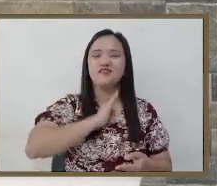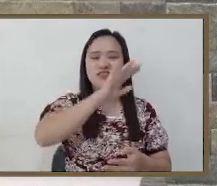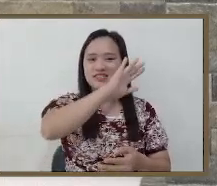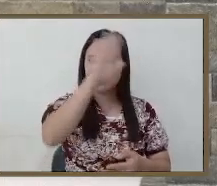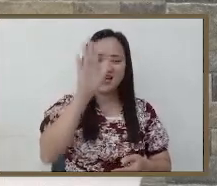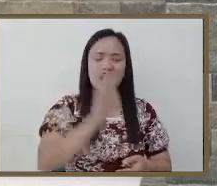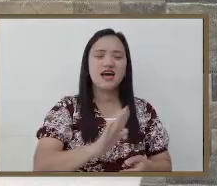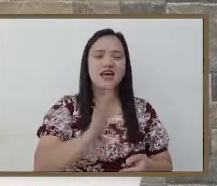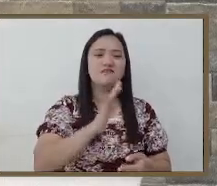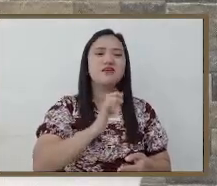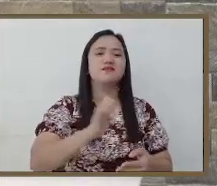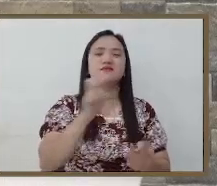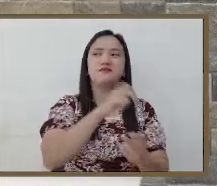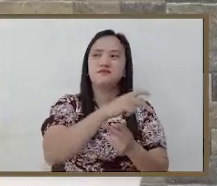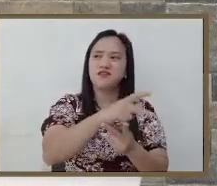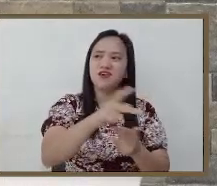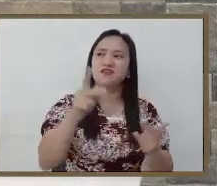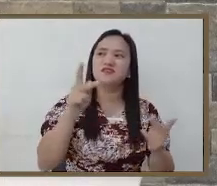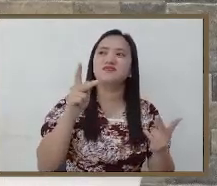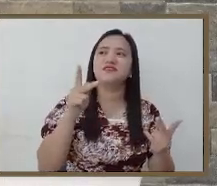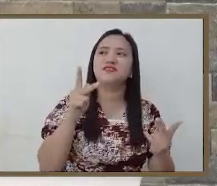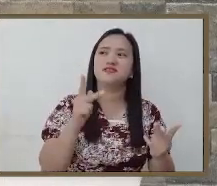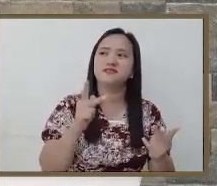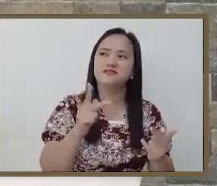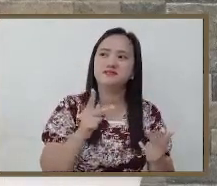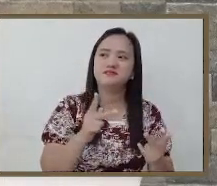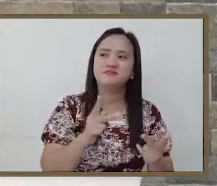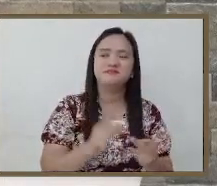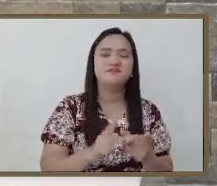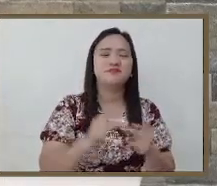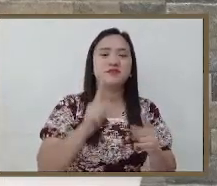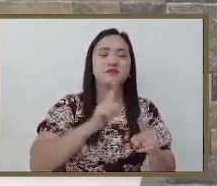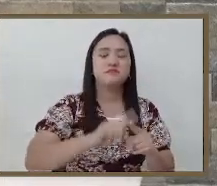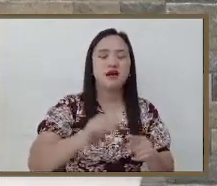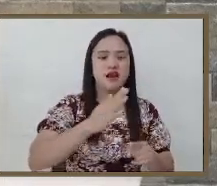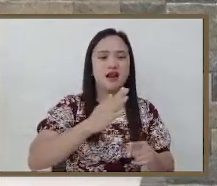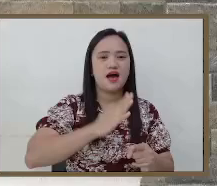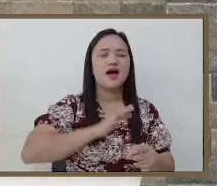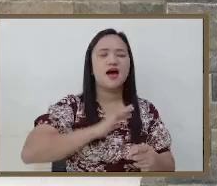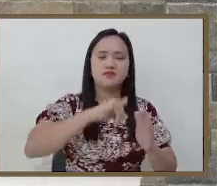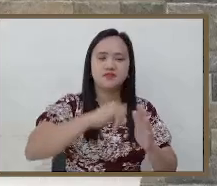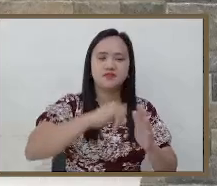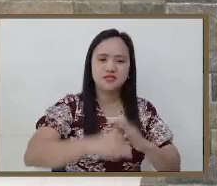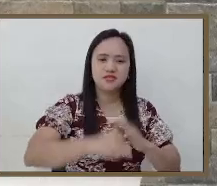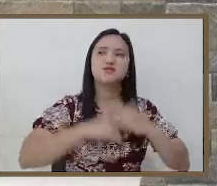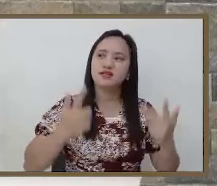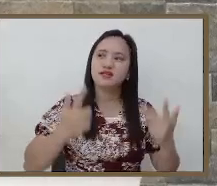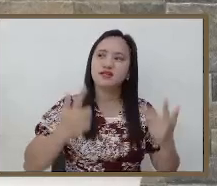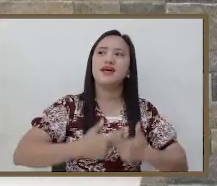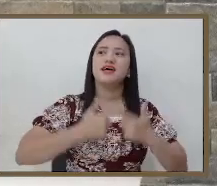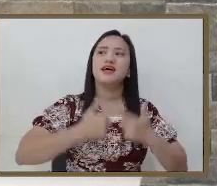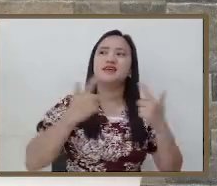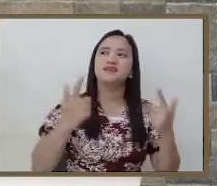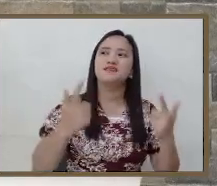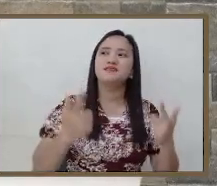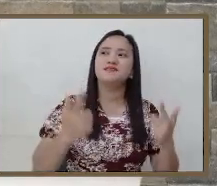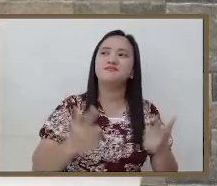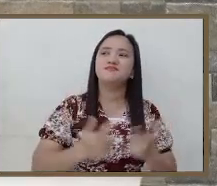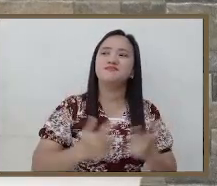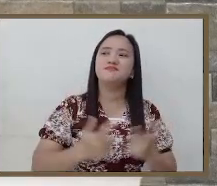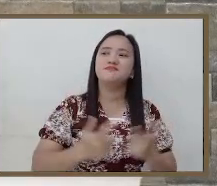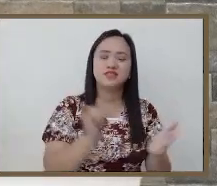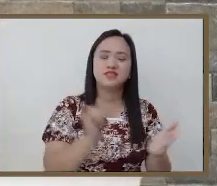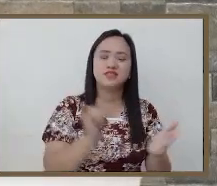I would never be perfect. But I'm just so glad